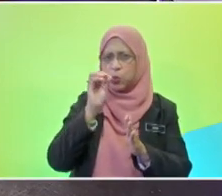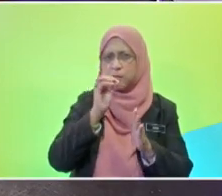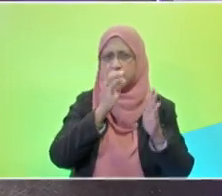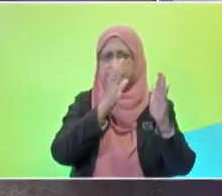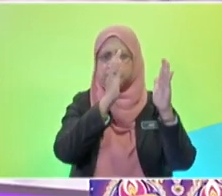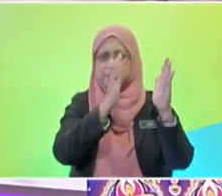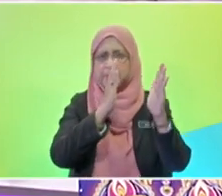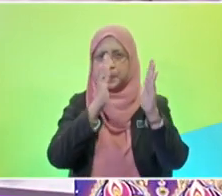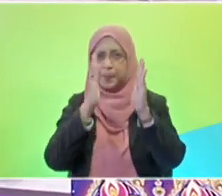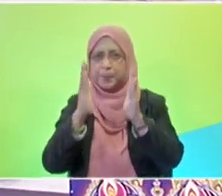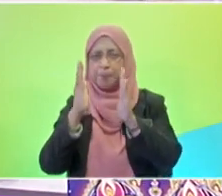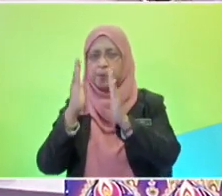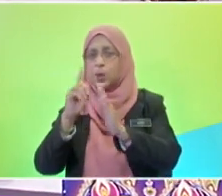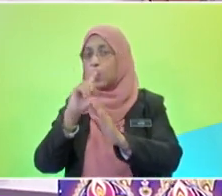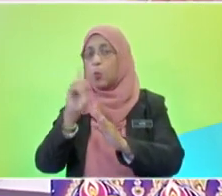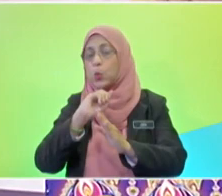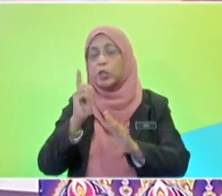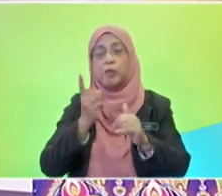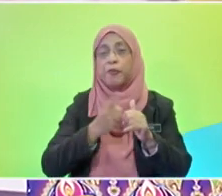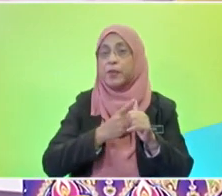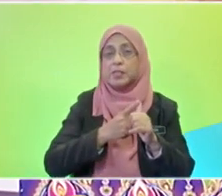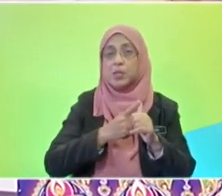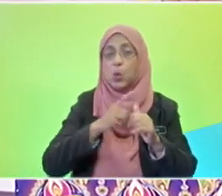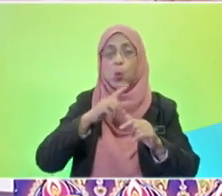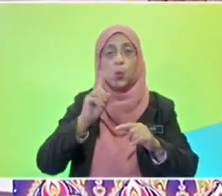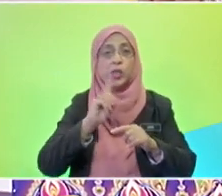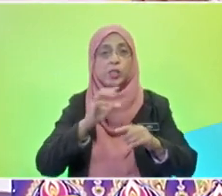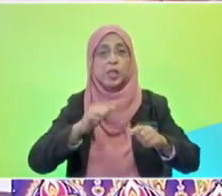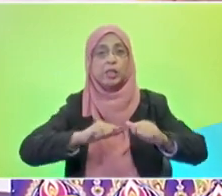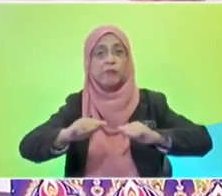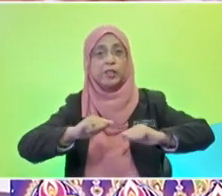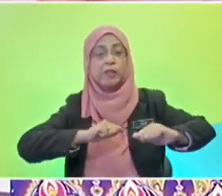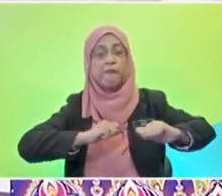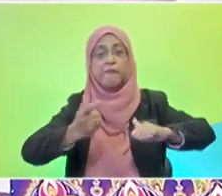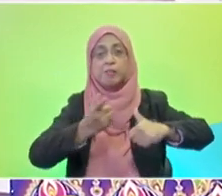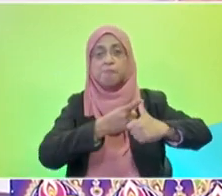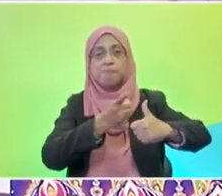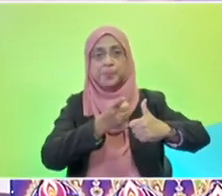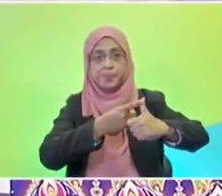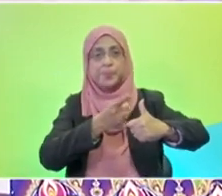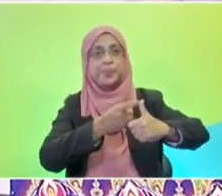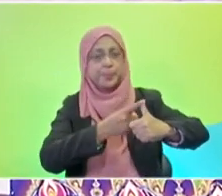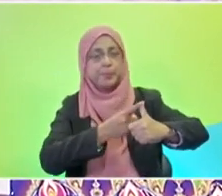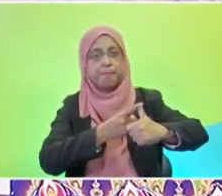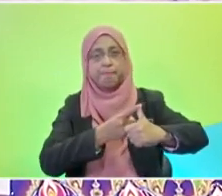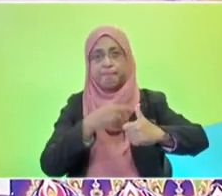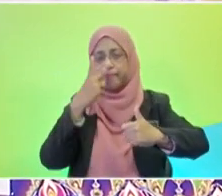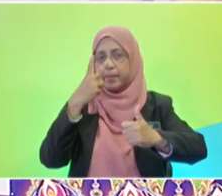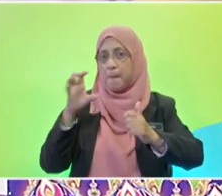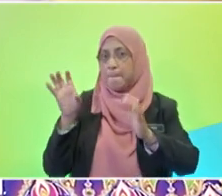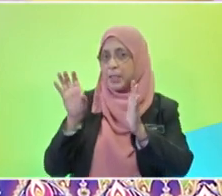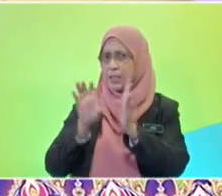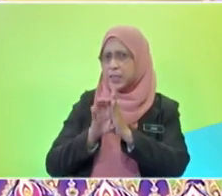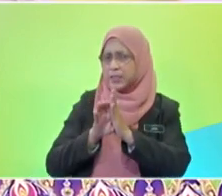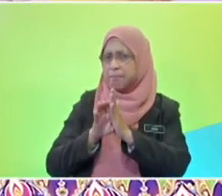picture comes first. Which activity comes first in the story? Okay. So, all right, everyone, can